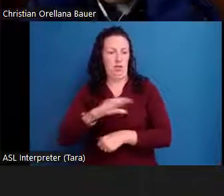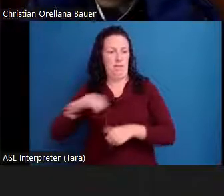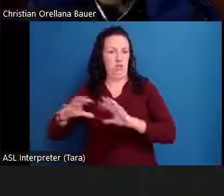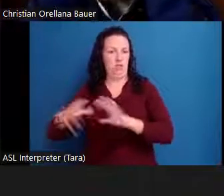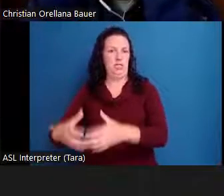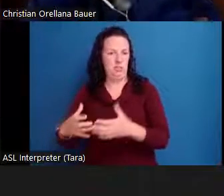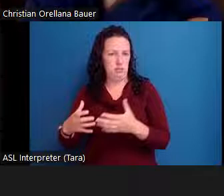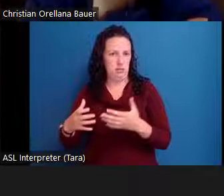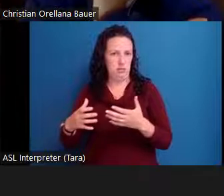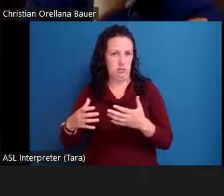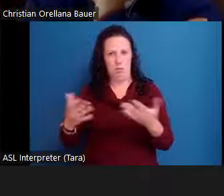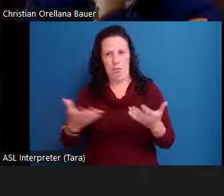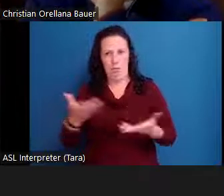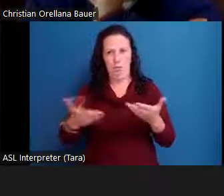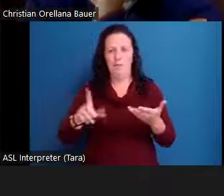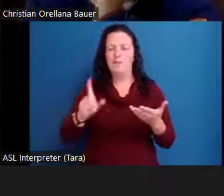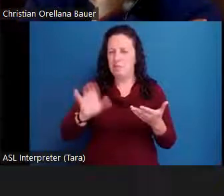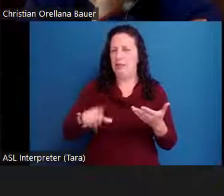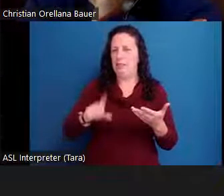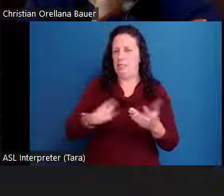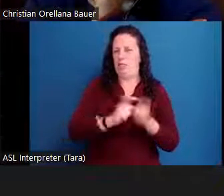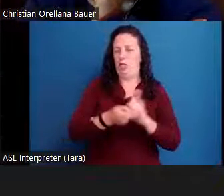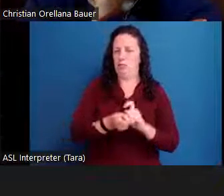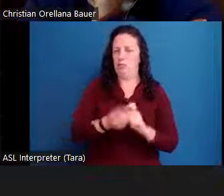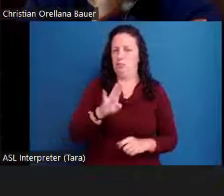email, then I don't have a problem with it. It just seems unnecessary.